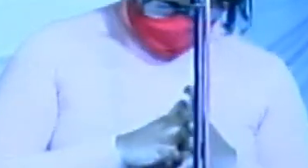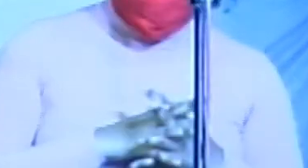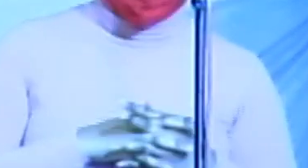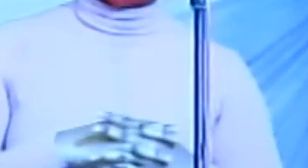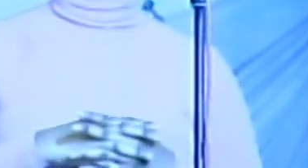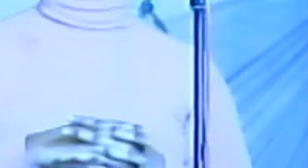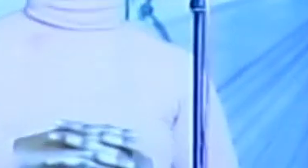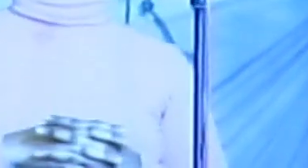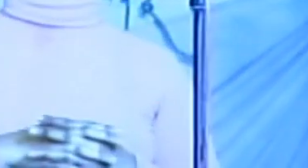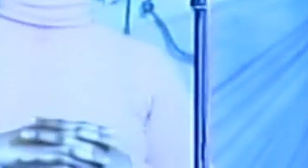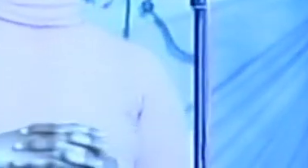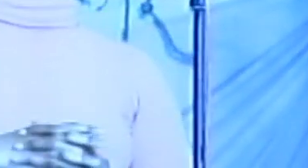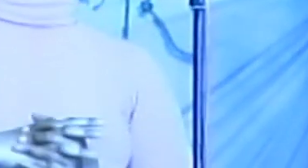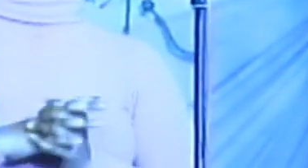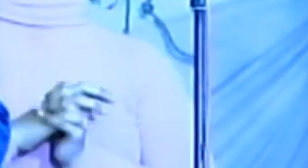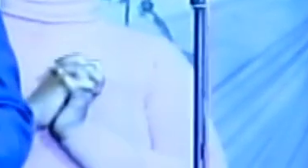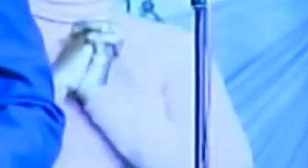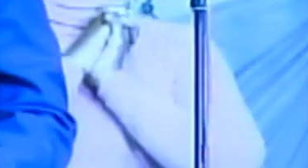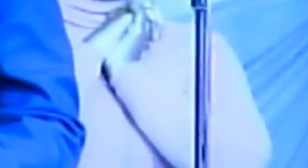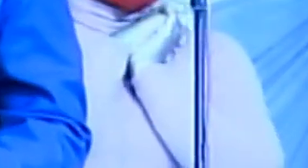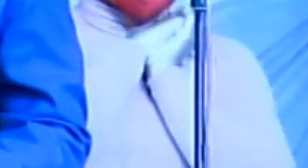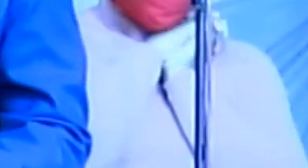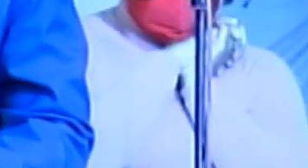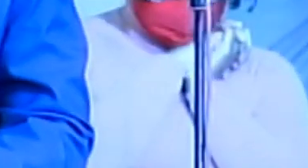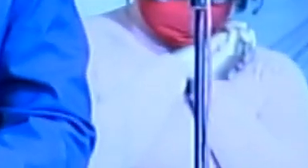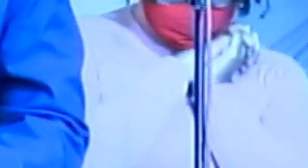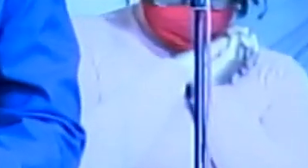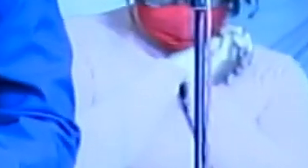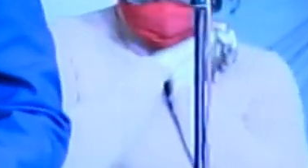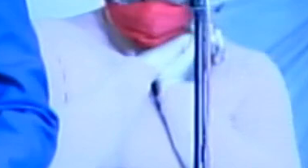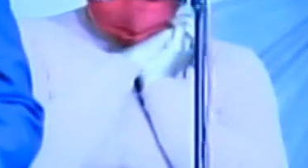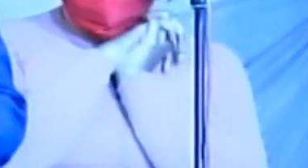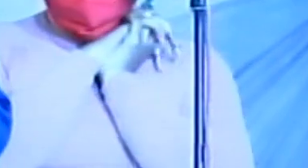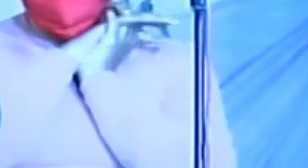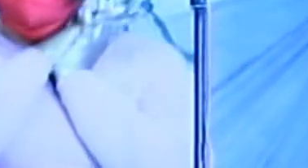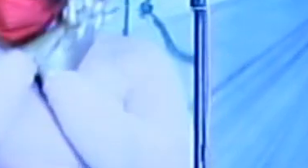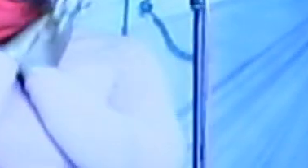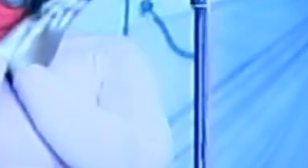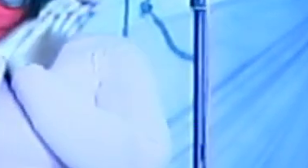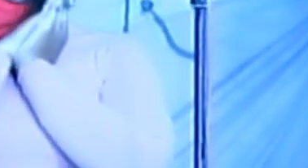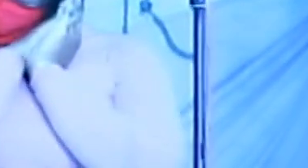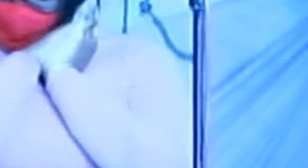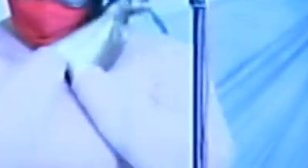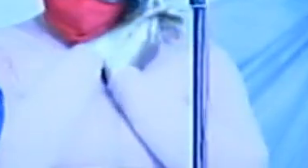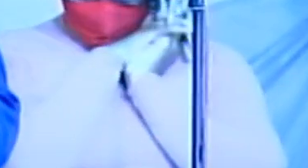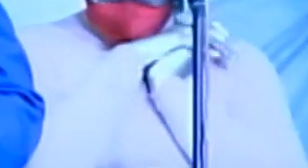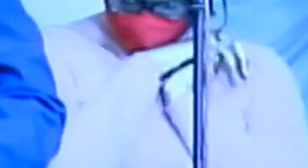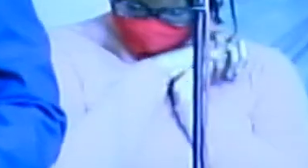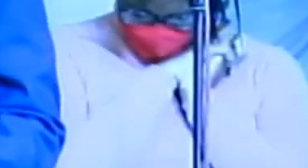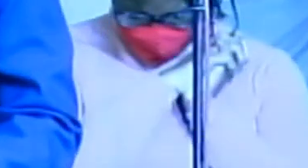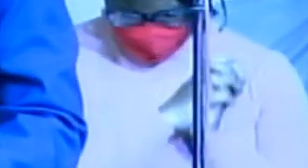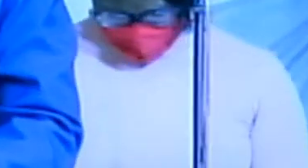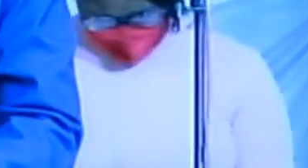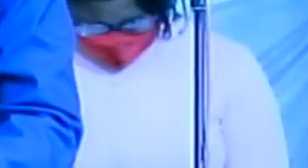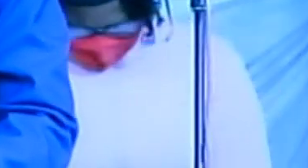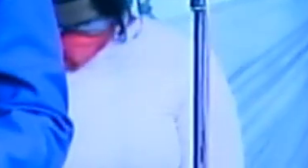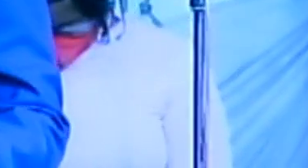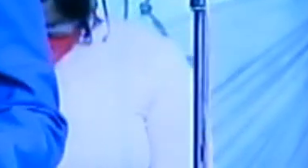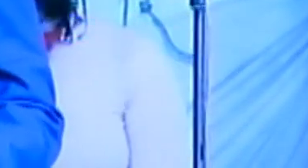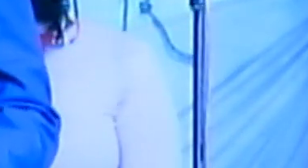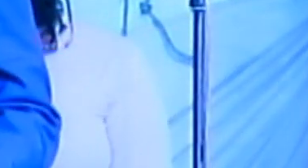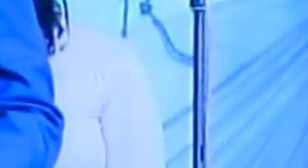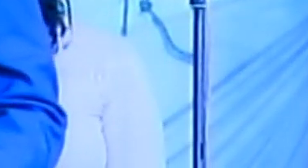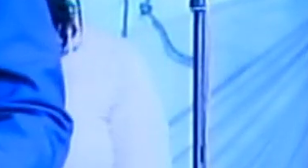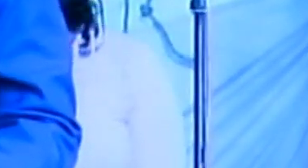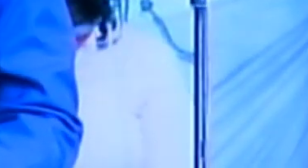Hallelujah. But Lord, as the preacher has said, instead of focusing on not loving the world so much, help us to put all